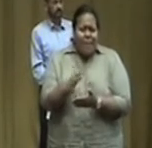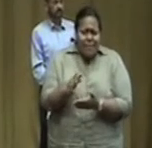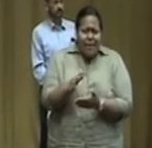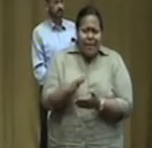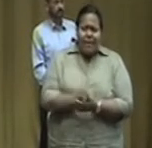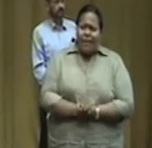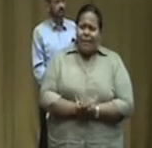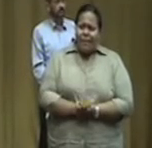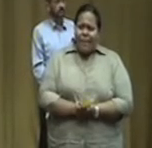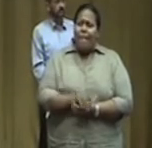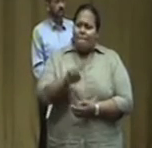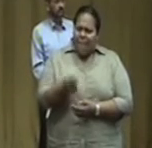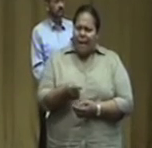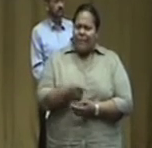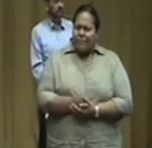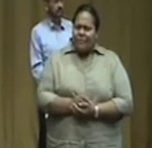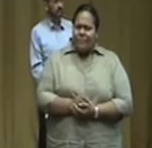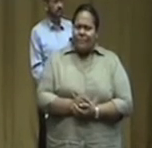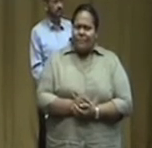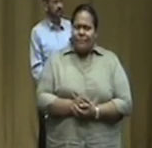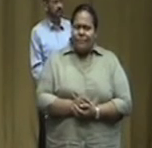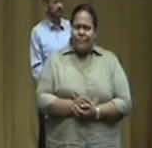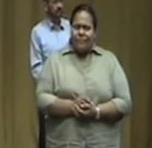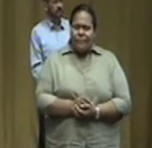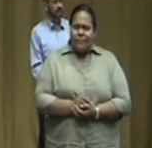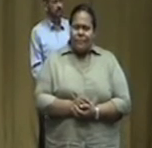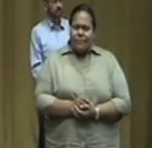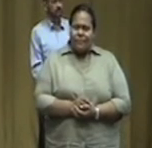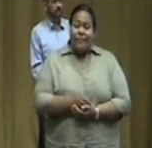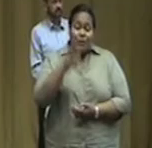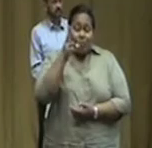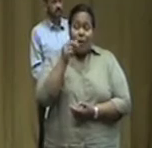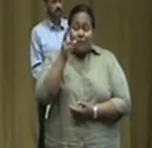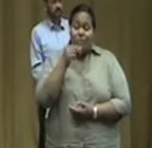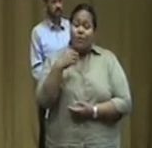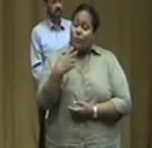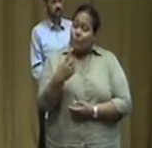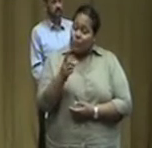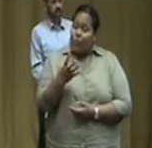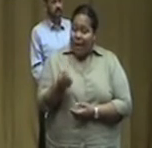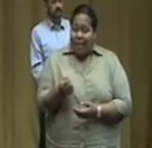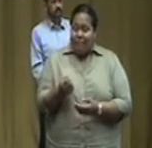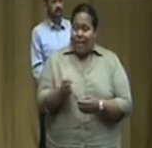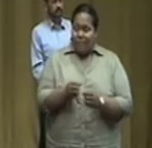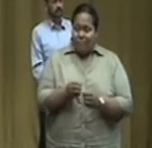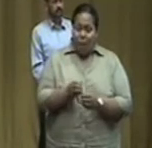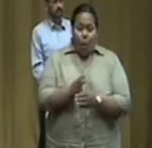nature of disciplines. But where it is possible, and where we do have a wide range of open